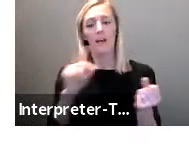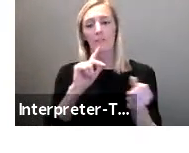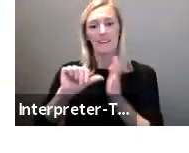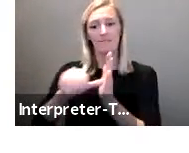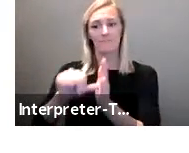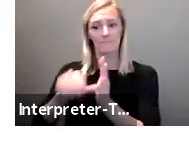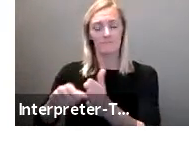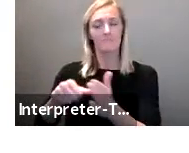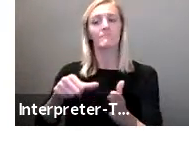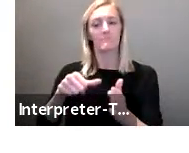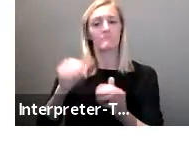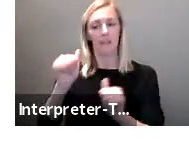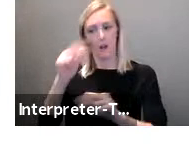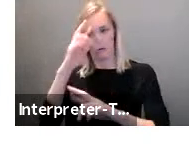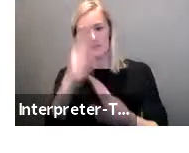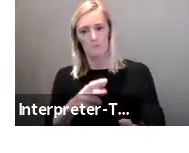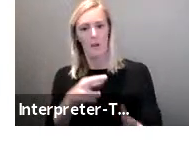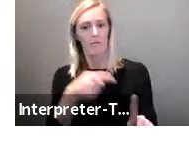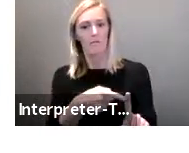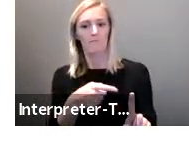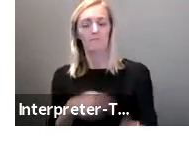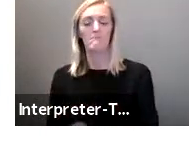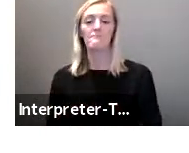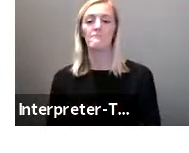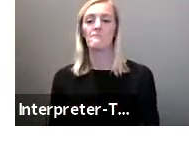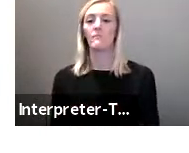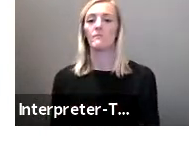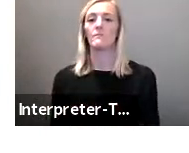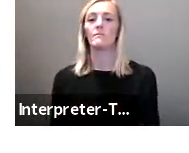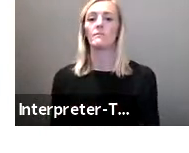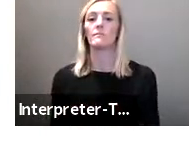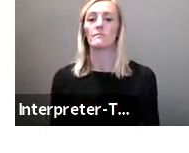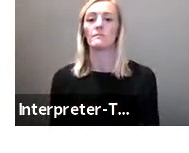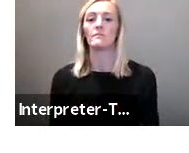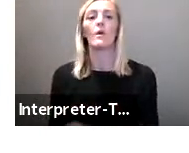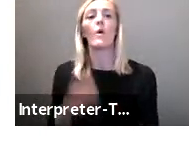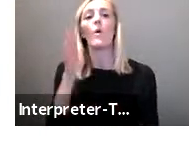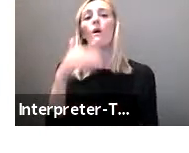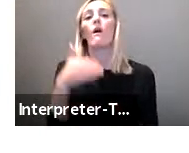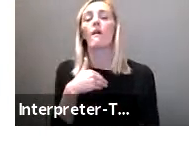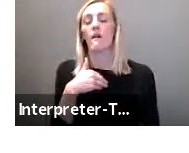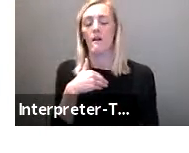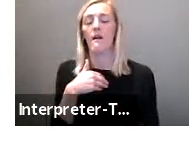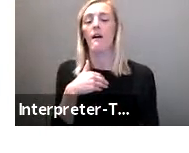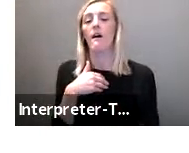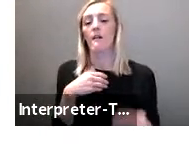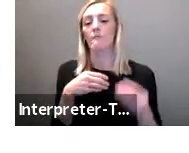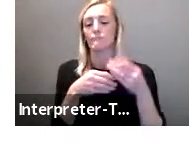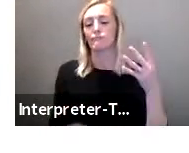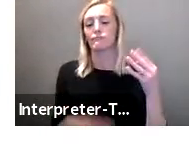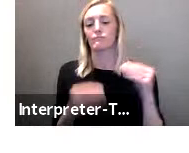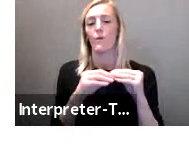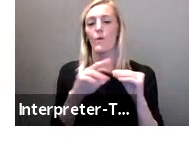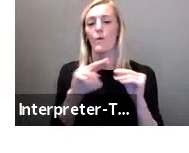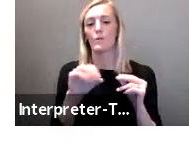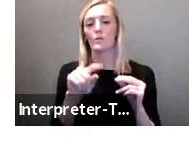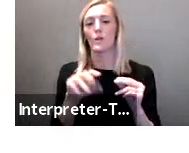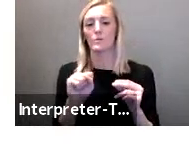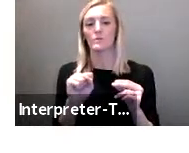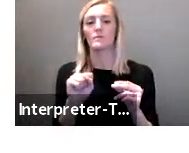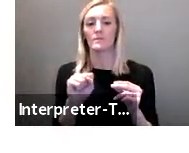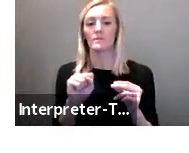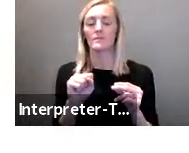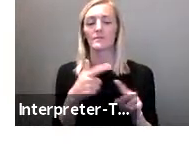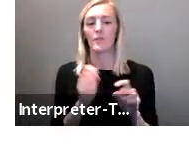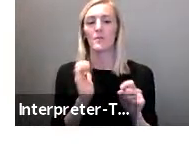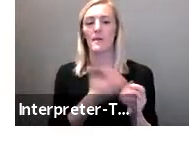in this work and having a lot to contribute. We will have fuller notes of the discussion in the notes for the session, and I'll